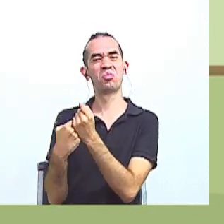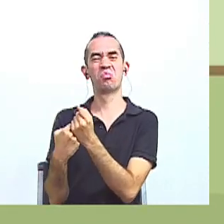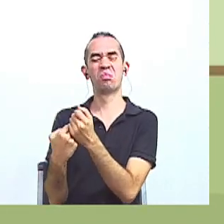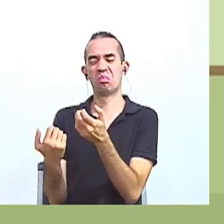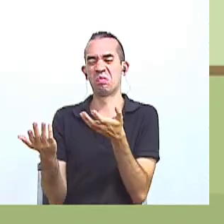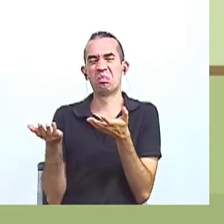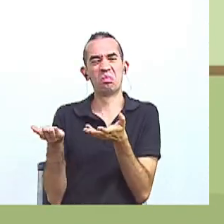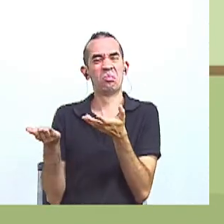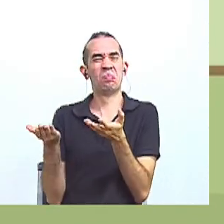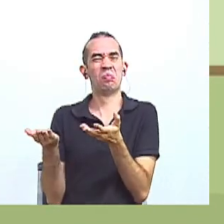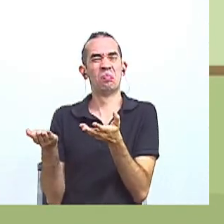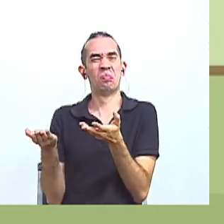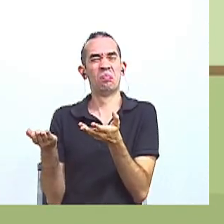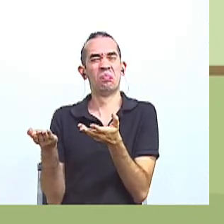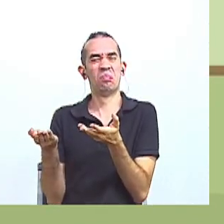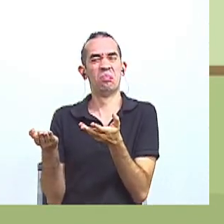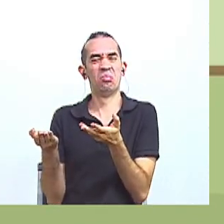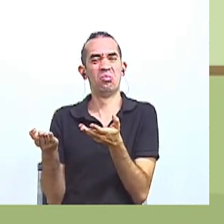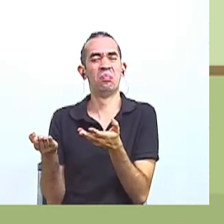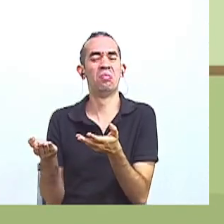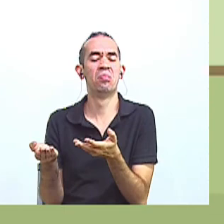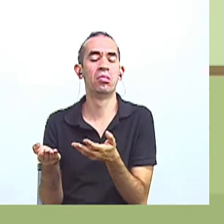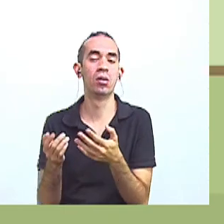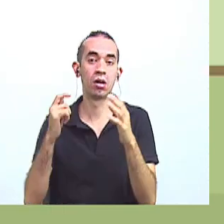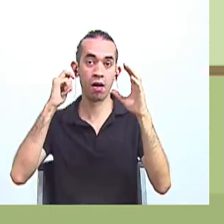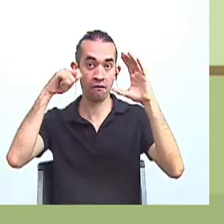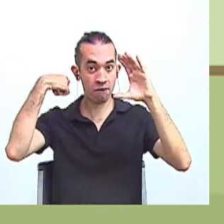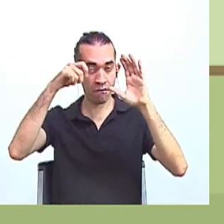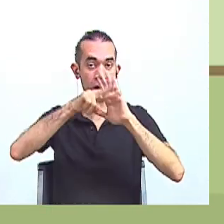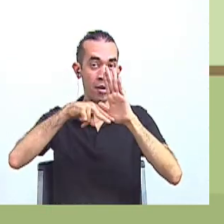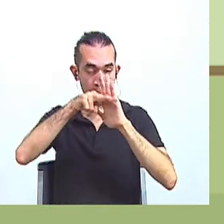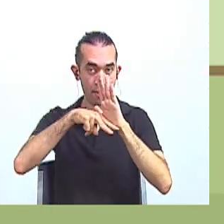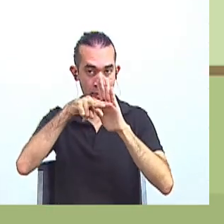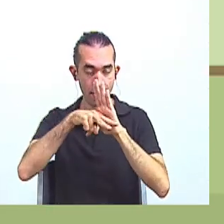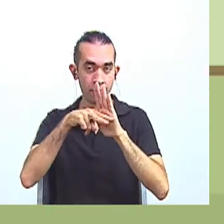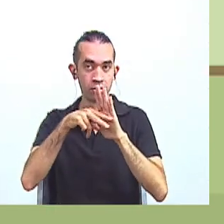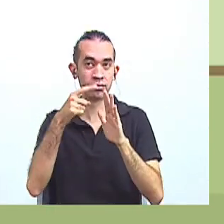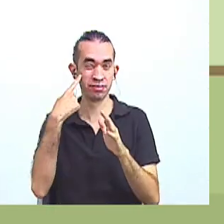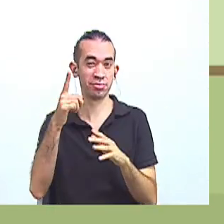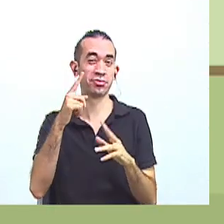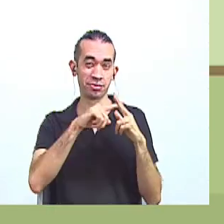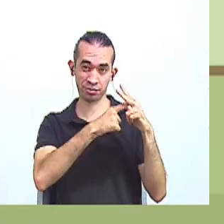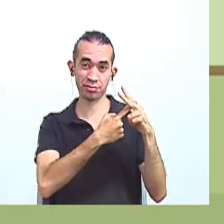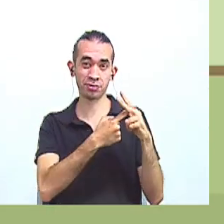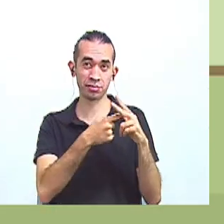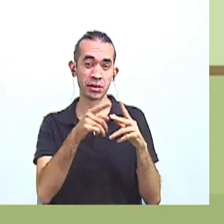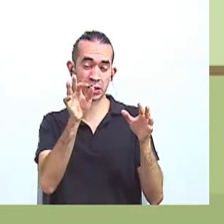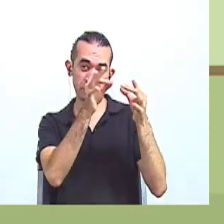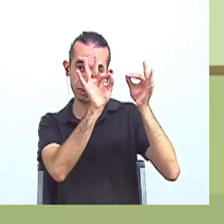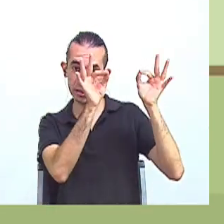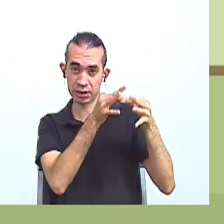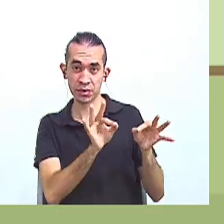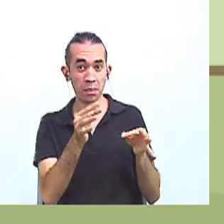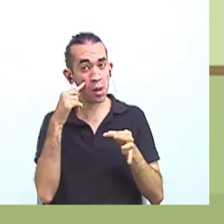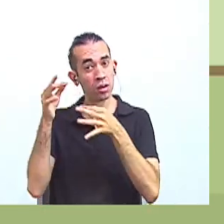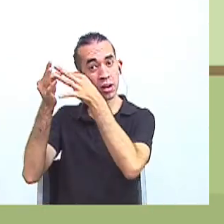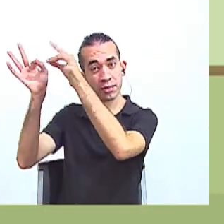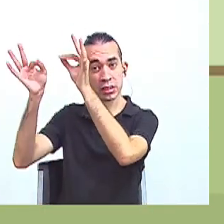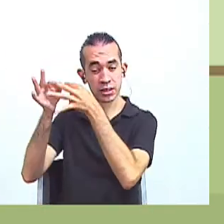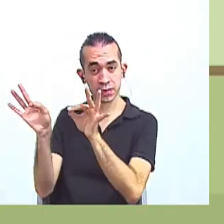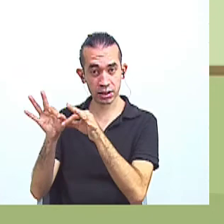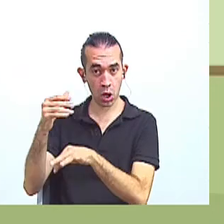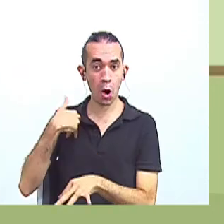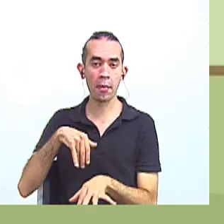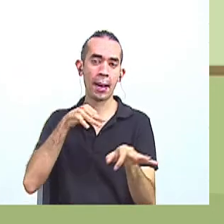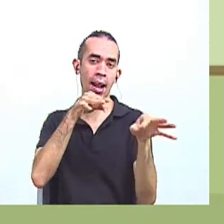different supports? Remember that during the video that you watched at the beginning, you saw some words, right? On the different sides of the man,